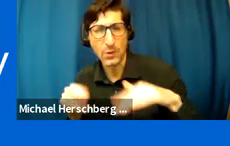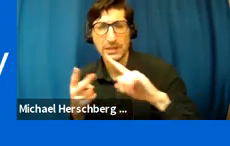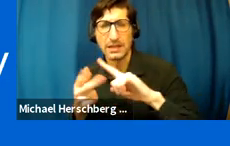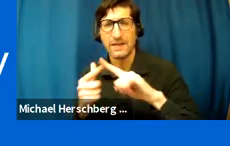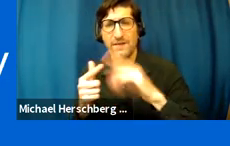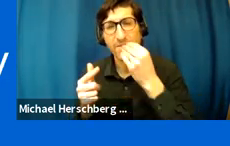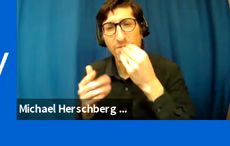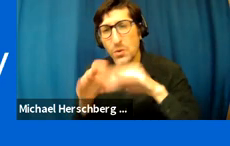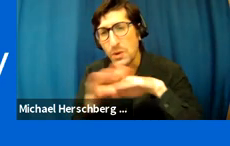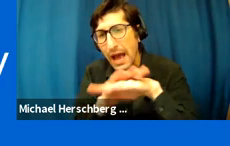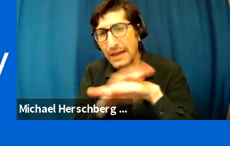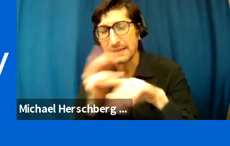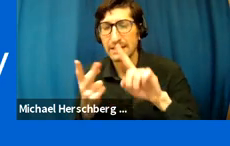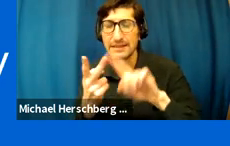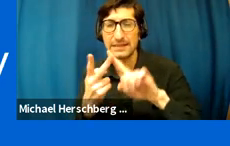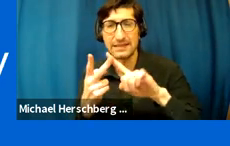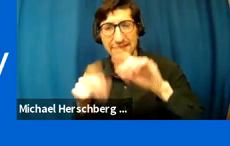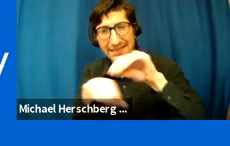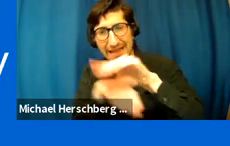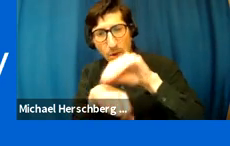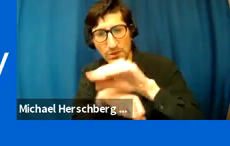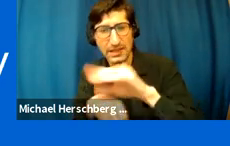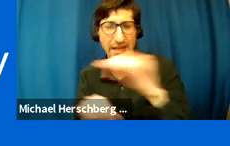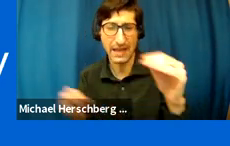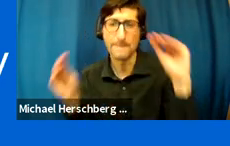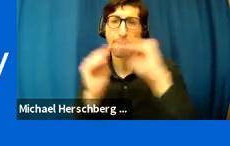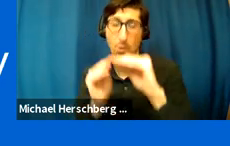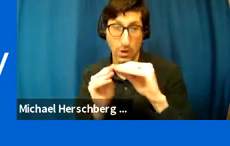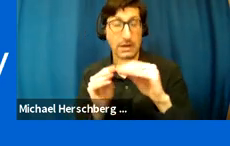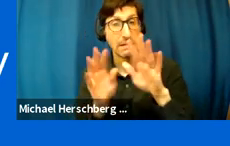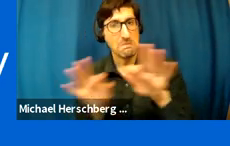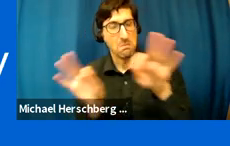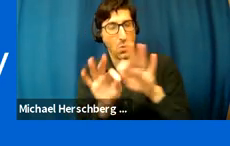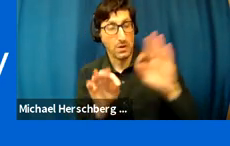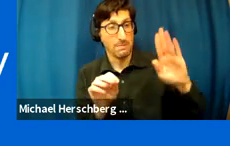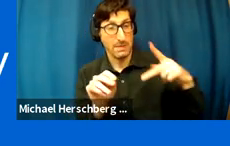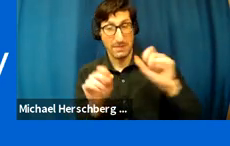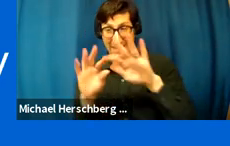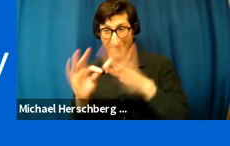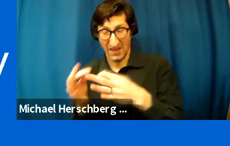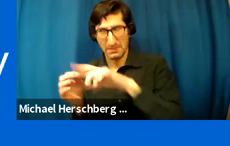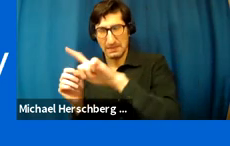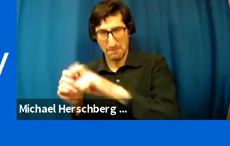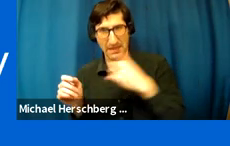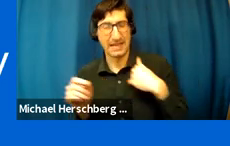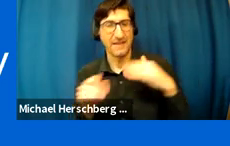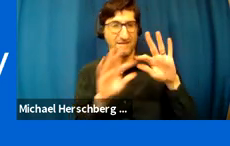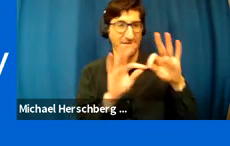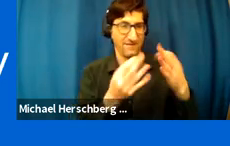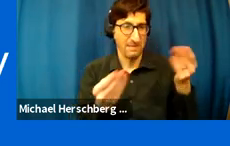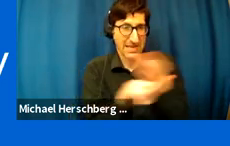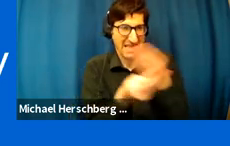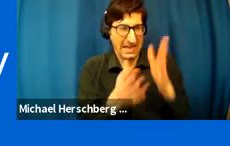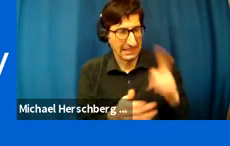counseling, and more. We believe that it is essential for BPS families to have at all schools to have